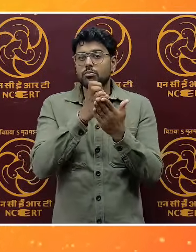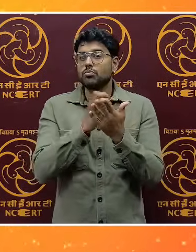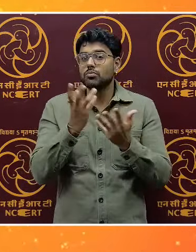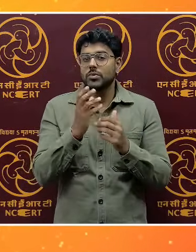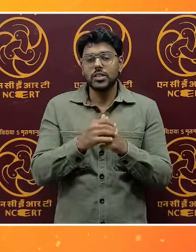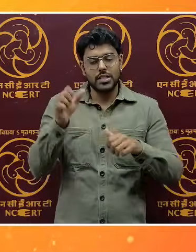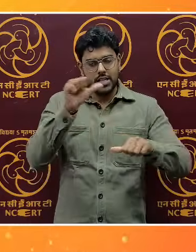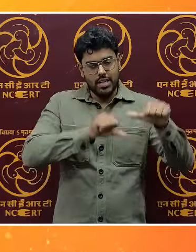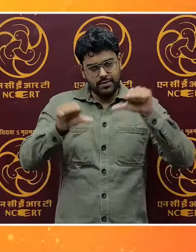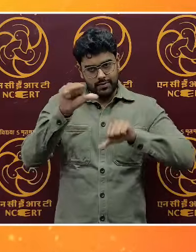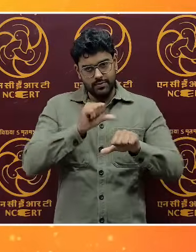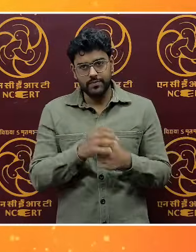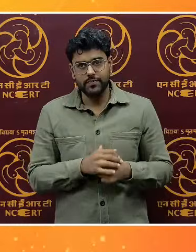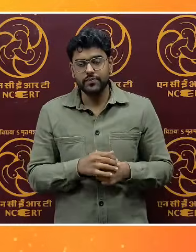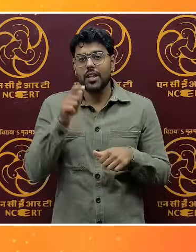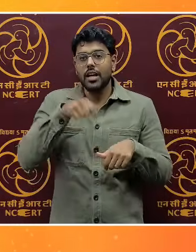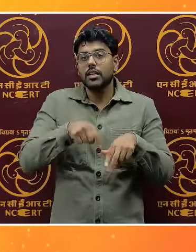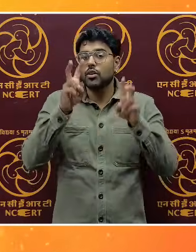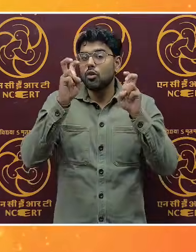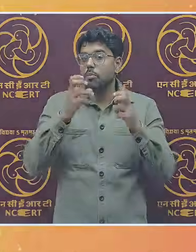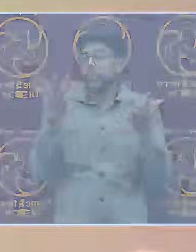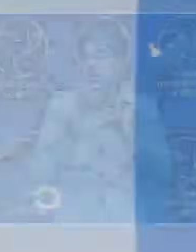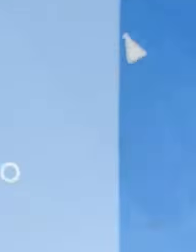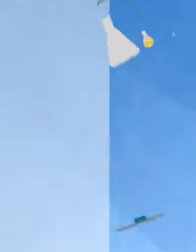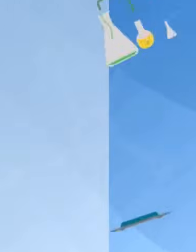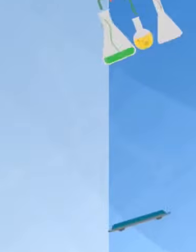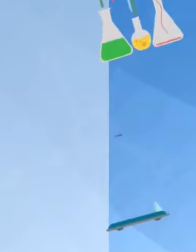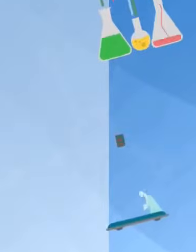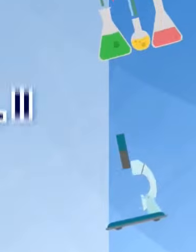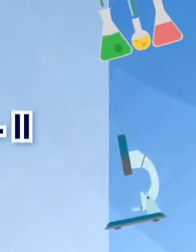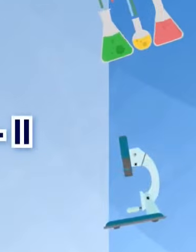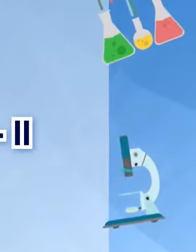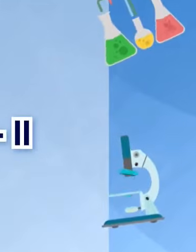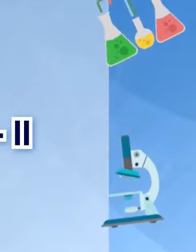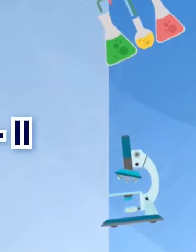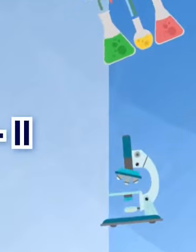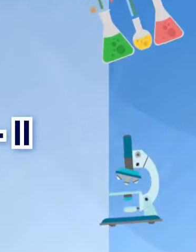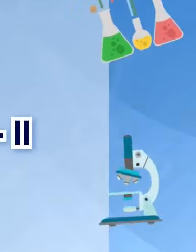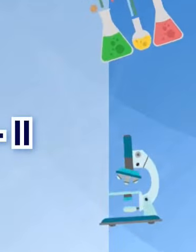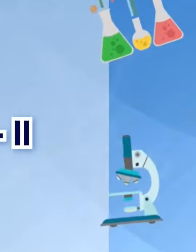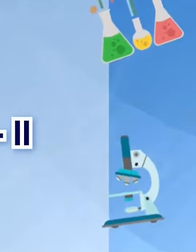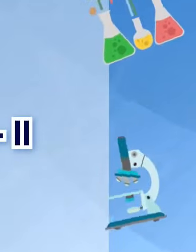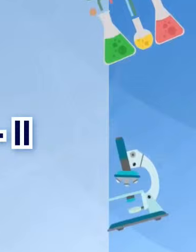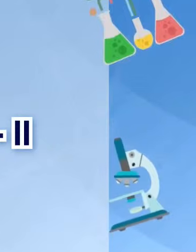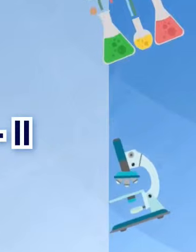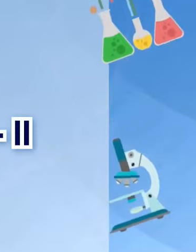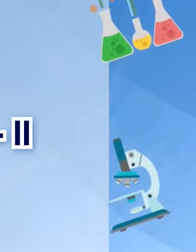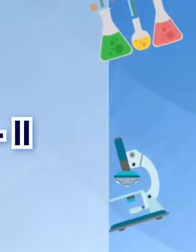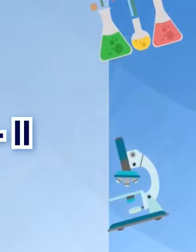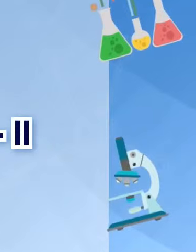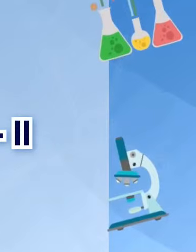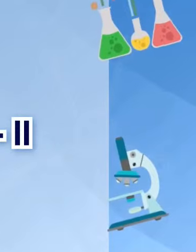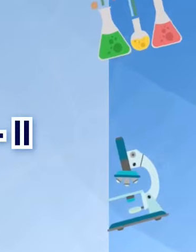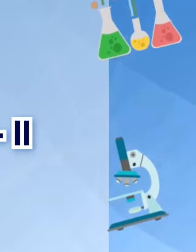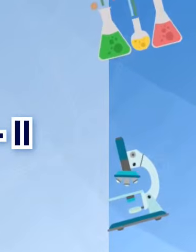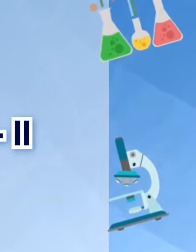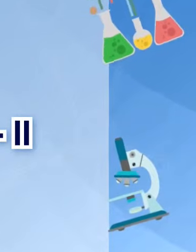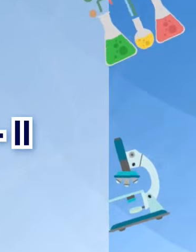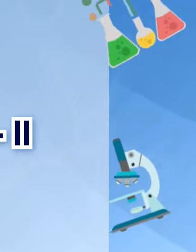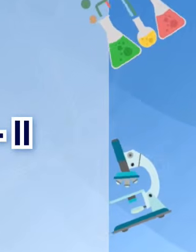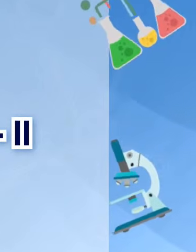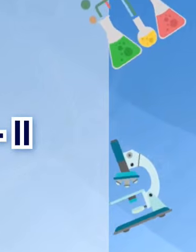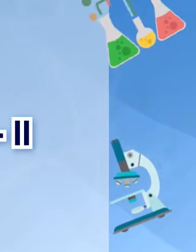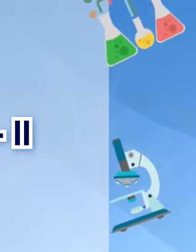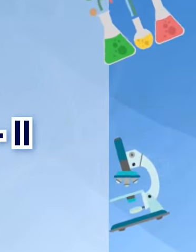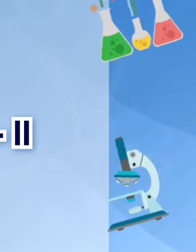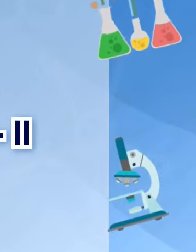is science. The topic that we are going to learn today is nature of matter, elements, compounds and mixtures